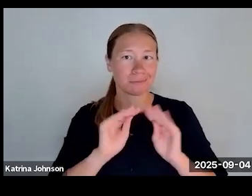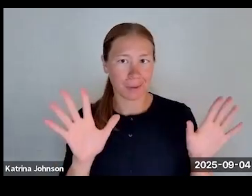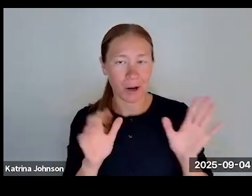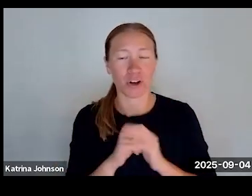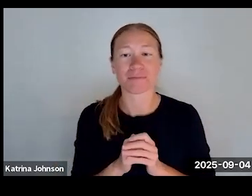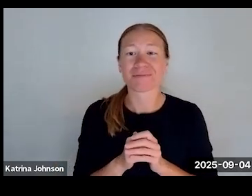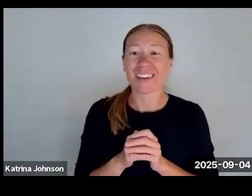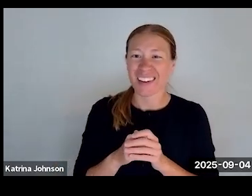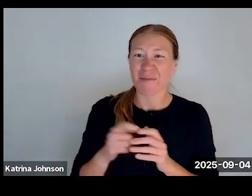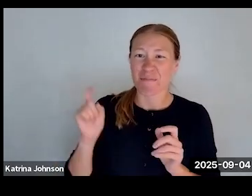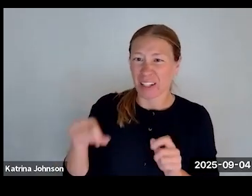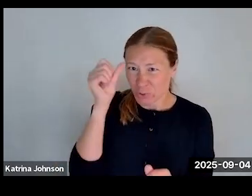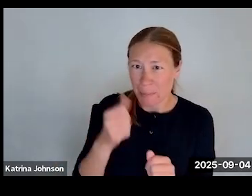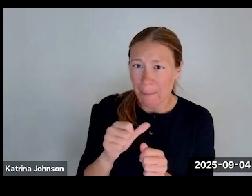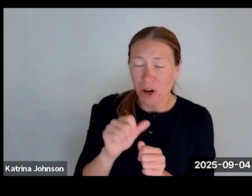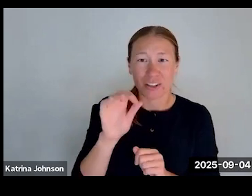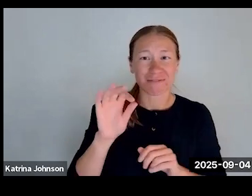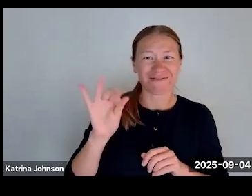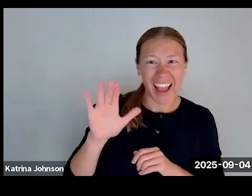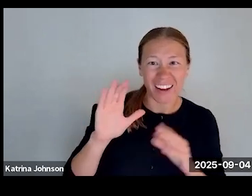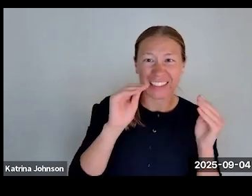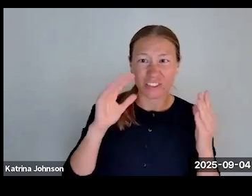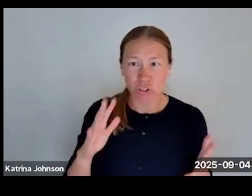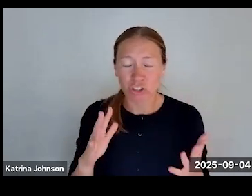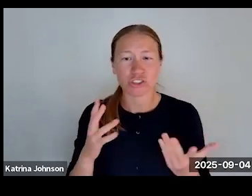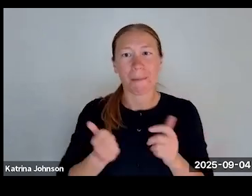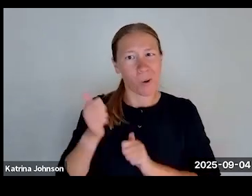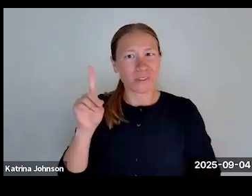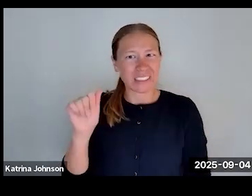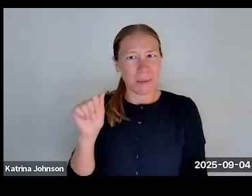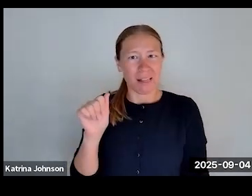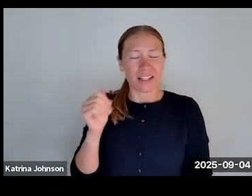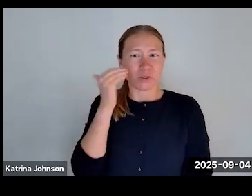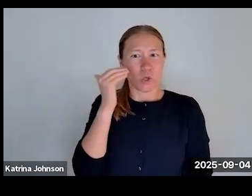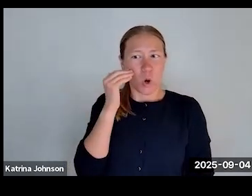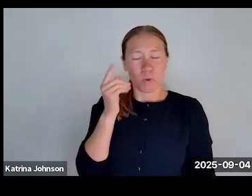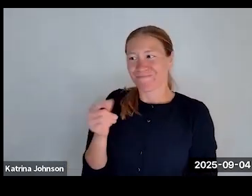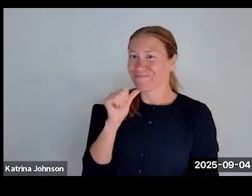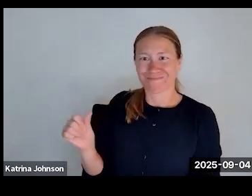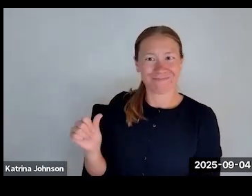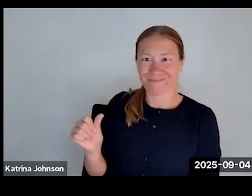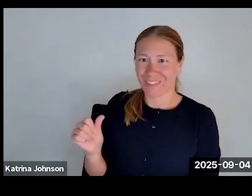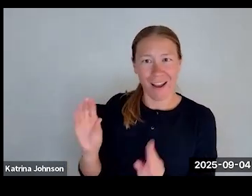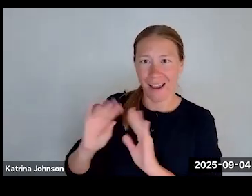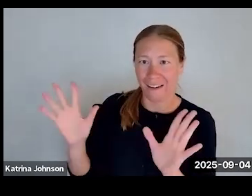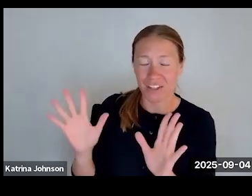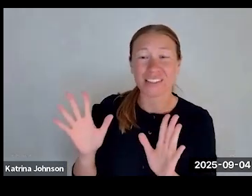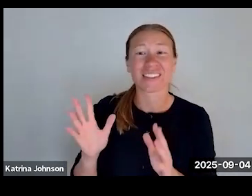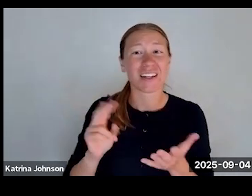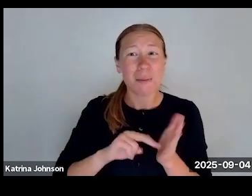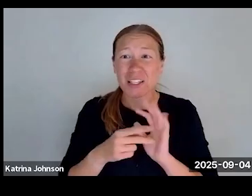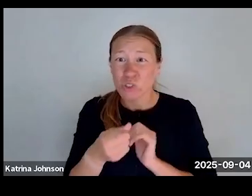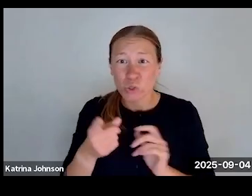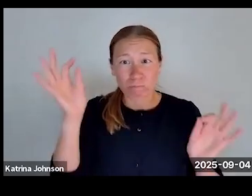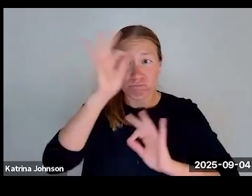most disabilities are non-apparent. That means it's very likely you won't know which students in your classroom have